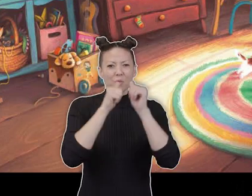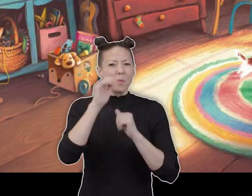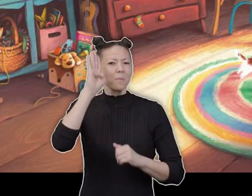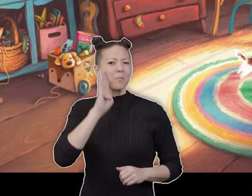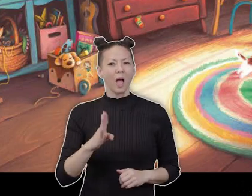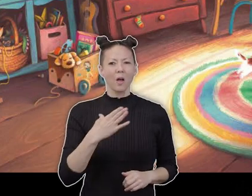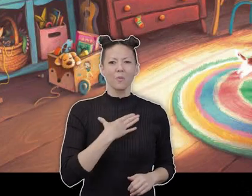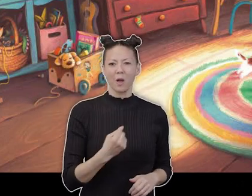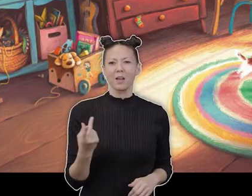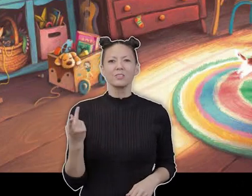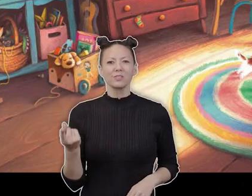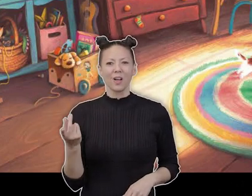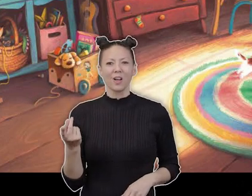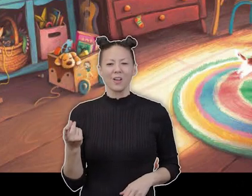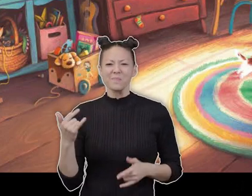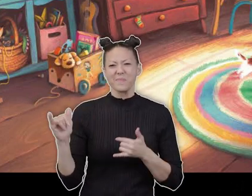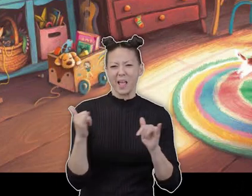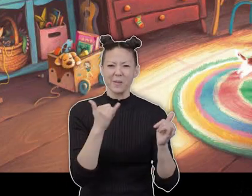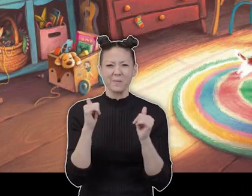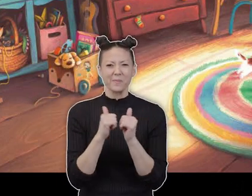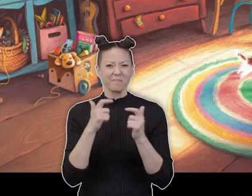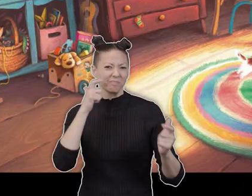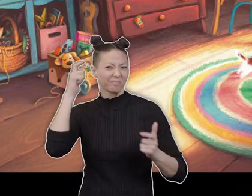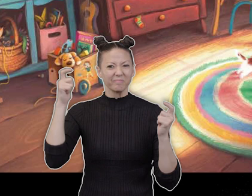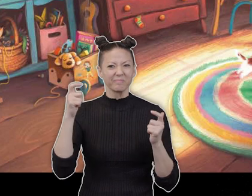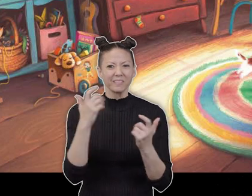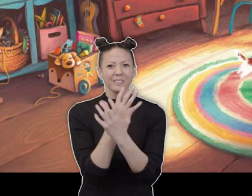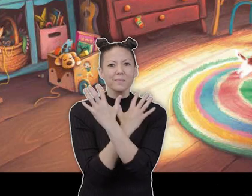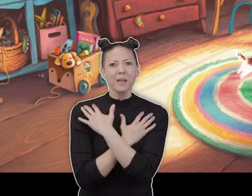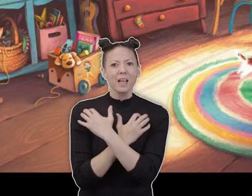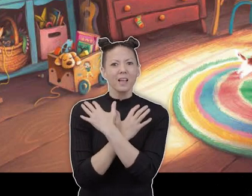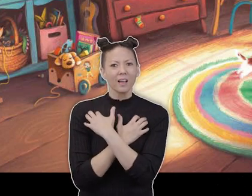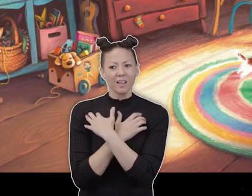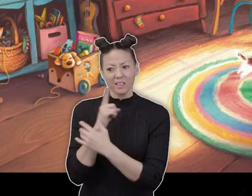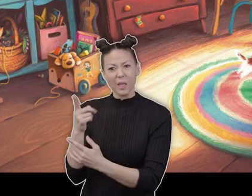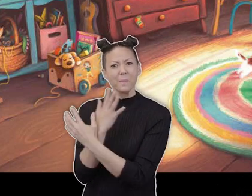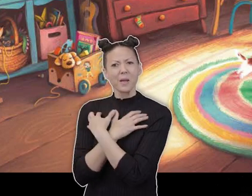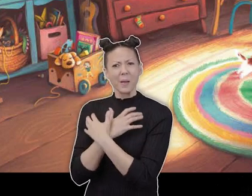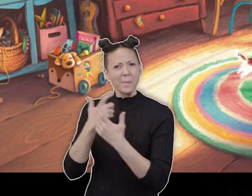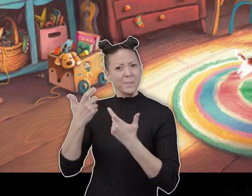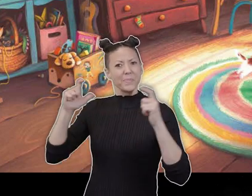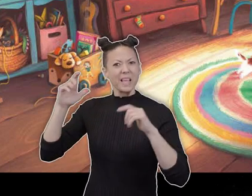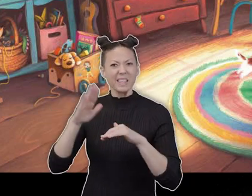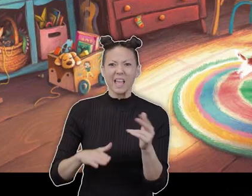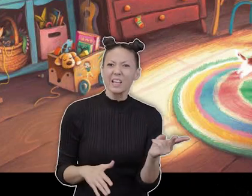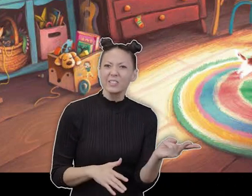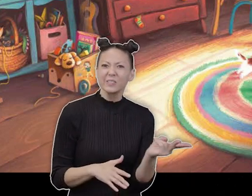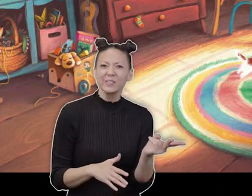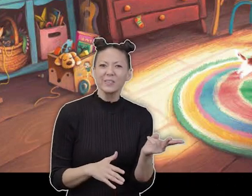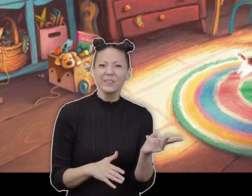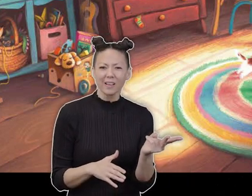spiky hair and a brown and white spaniel play with a stuffed teddy bear. The bear is